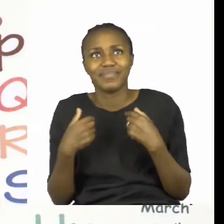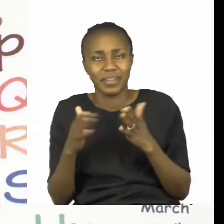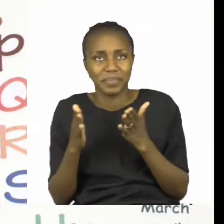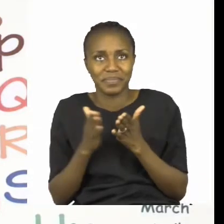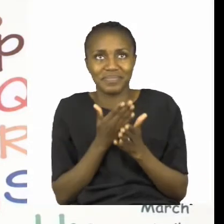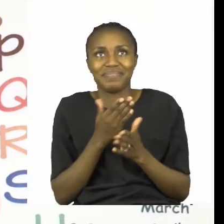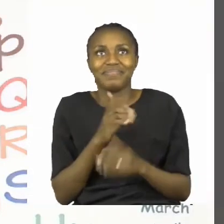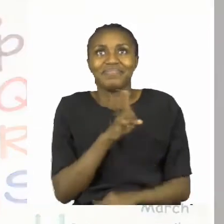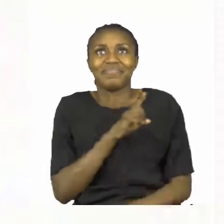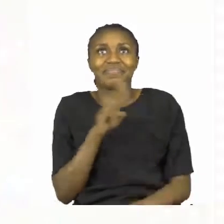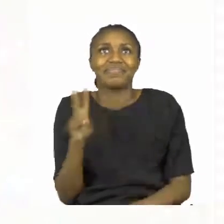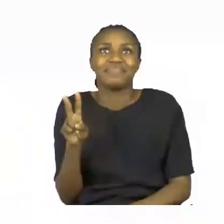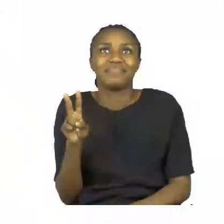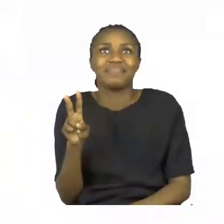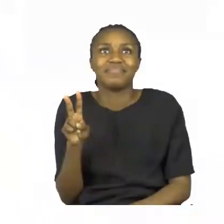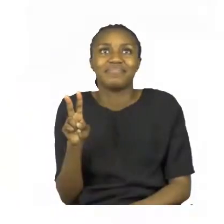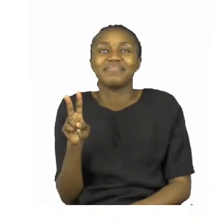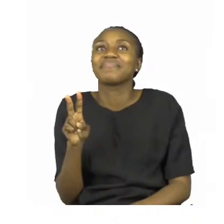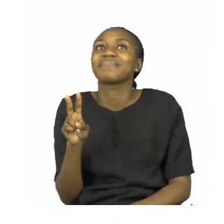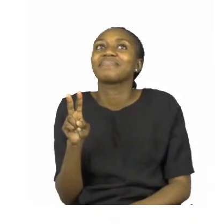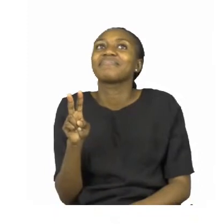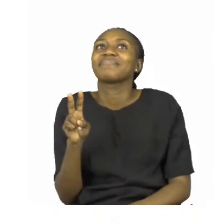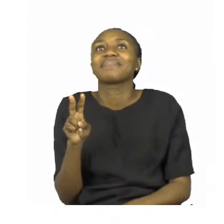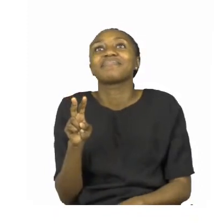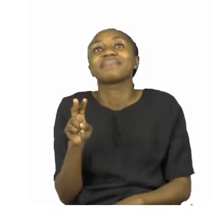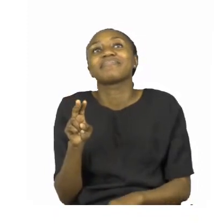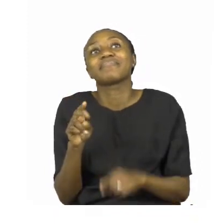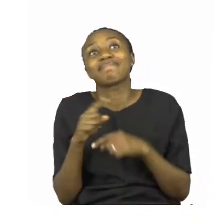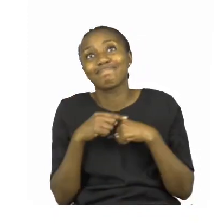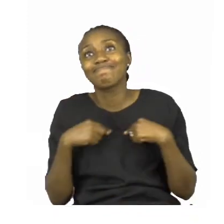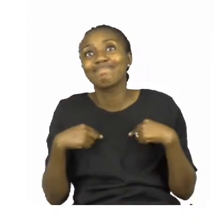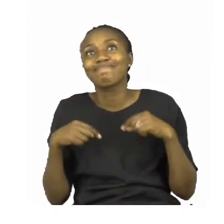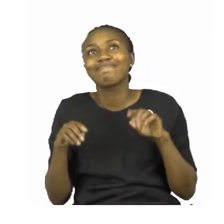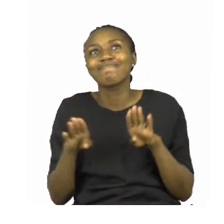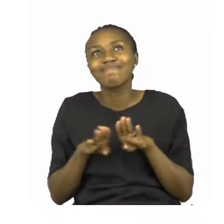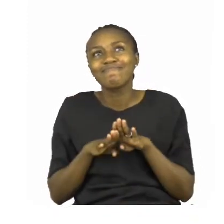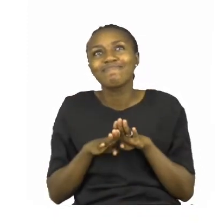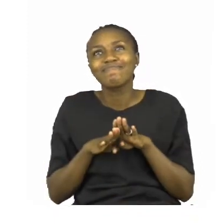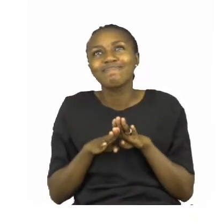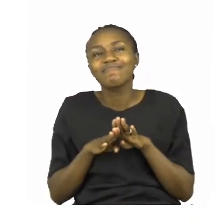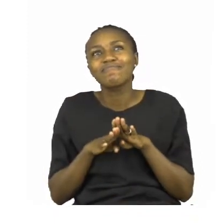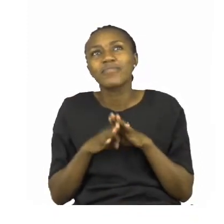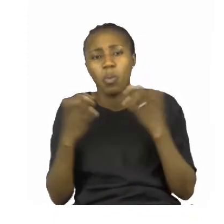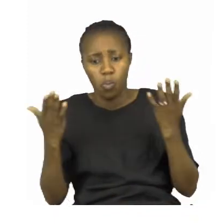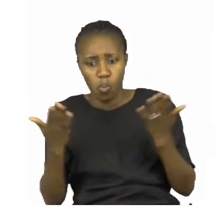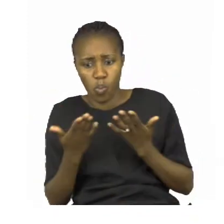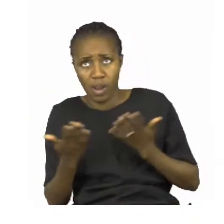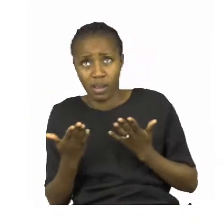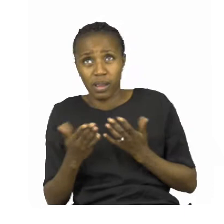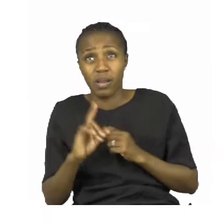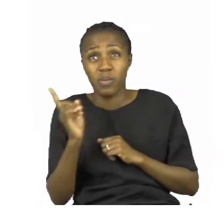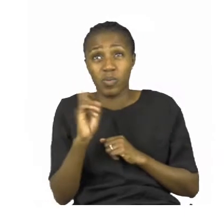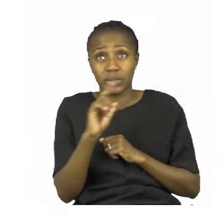page 12. On page 12, we are going to be doing where and